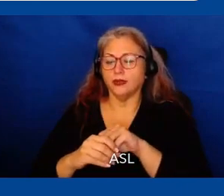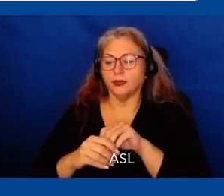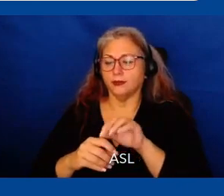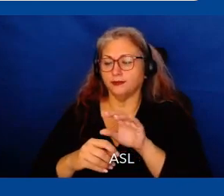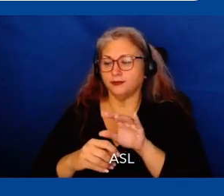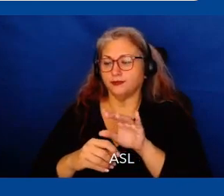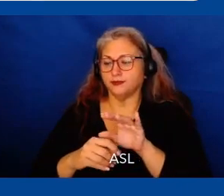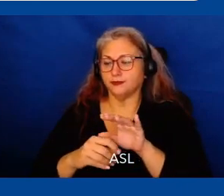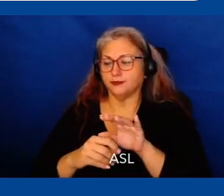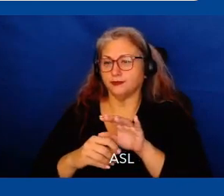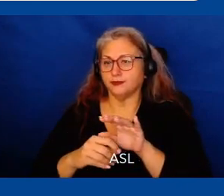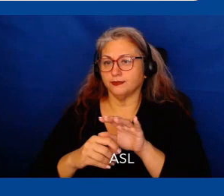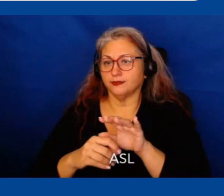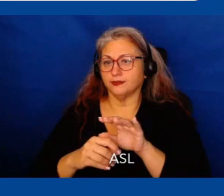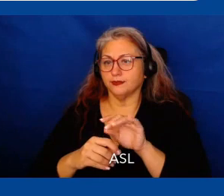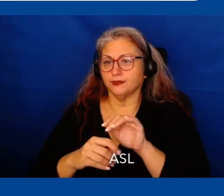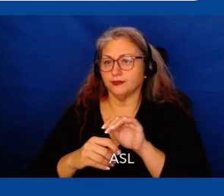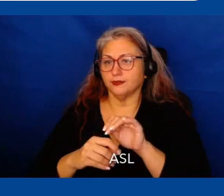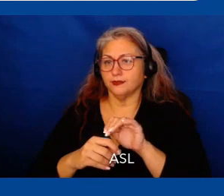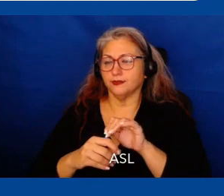with off